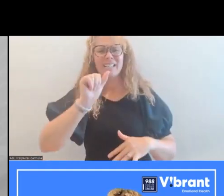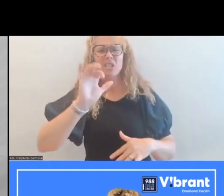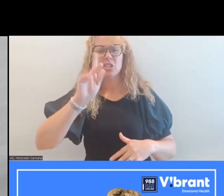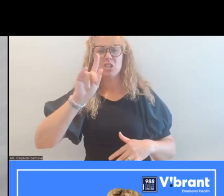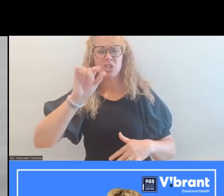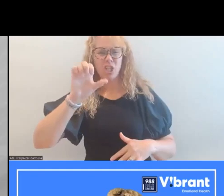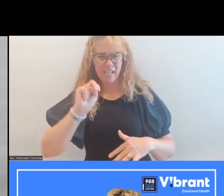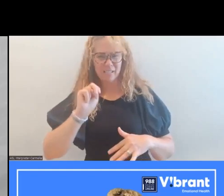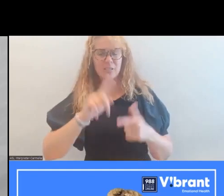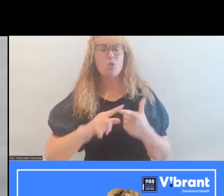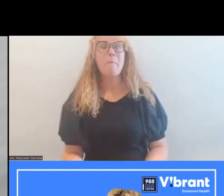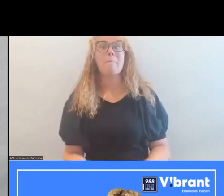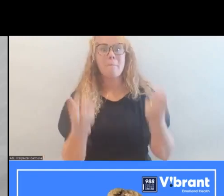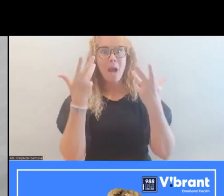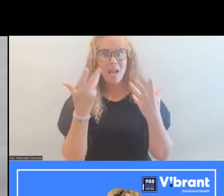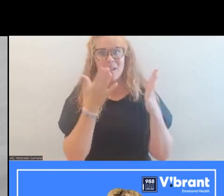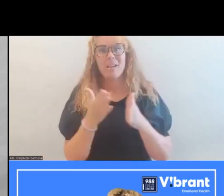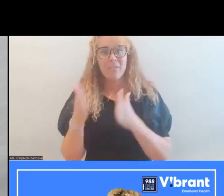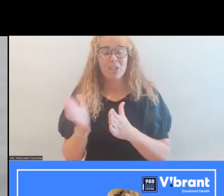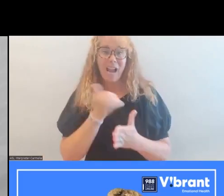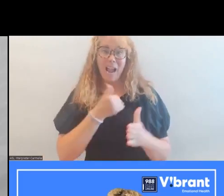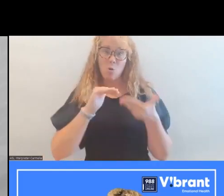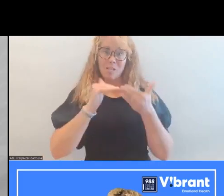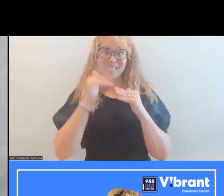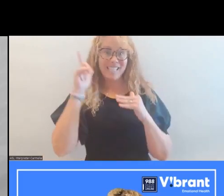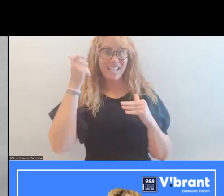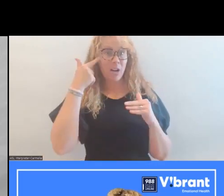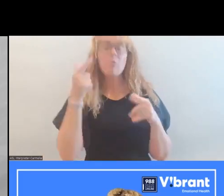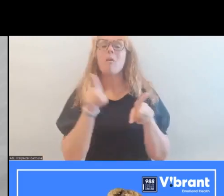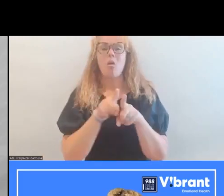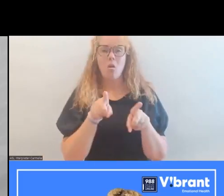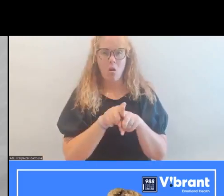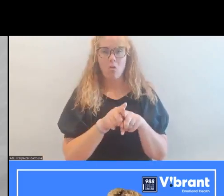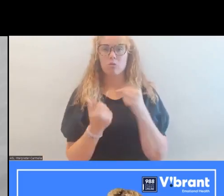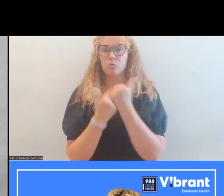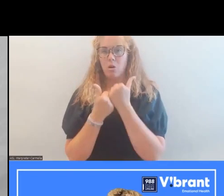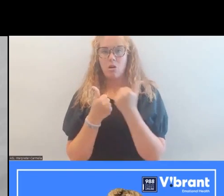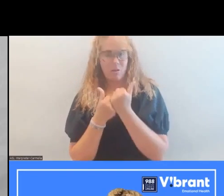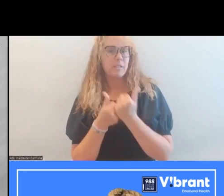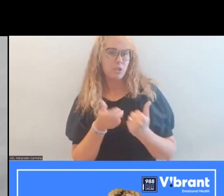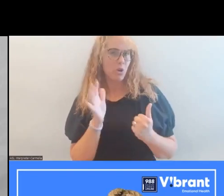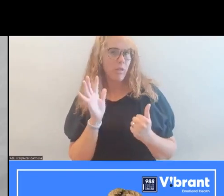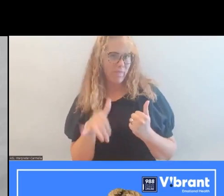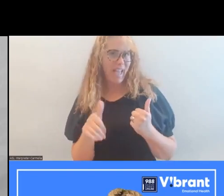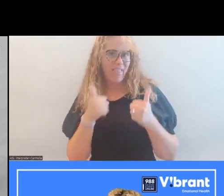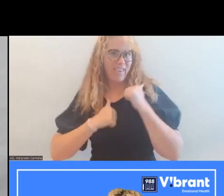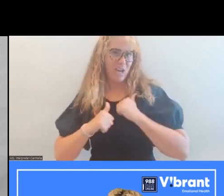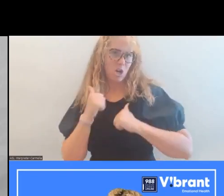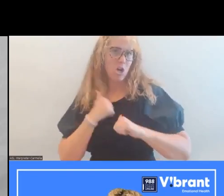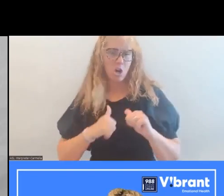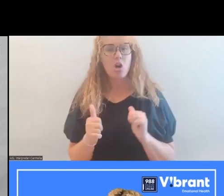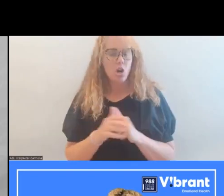of the individuals. In fact, our city government is also sponsoring a theater